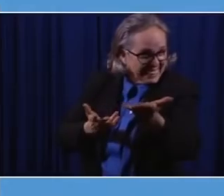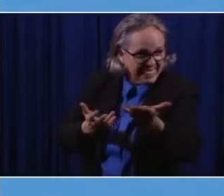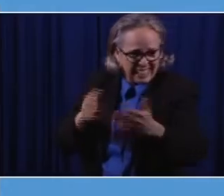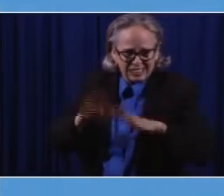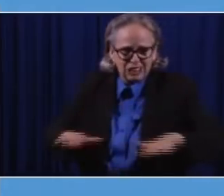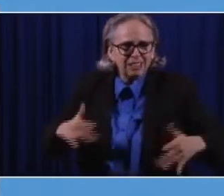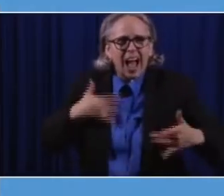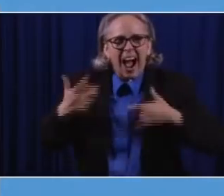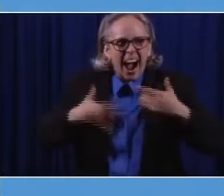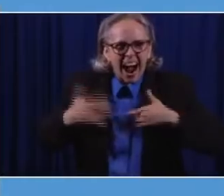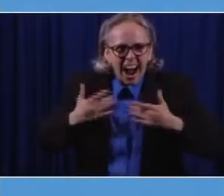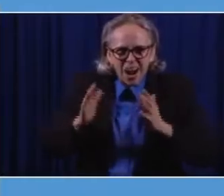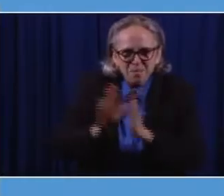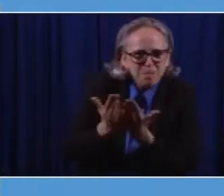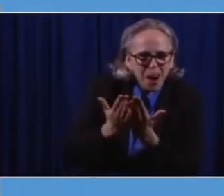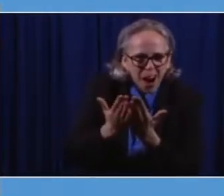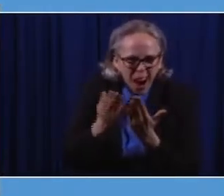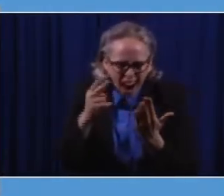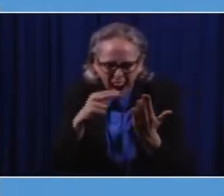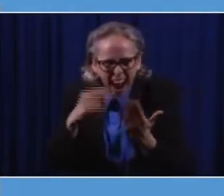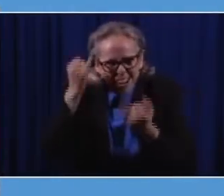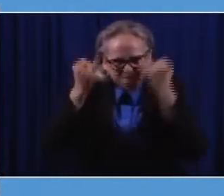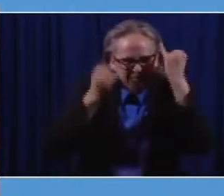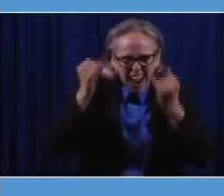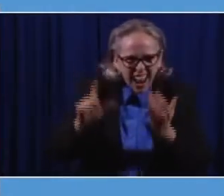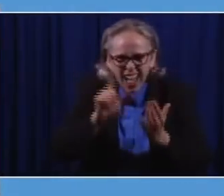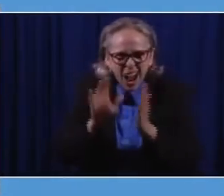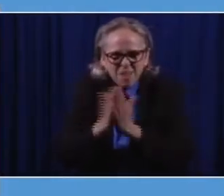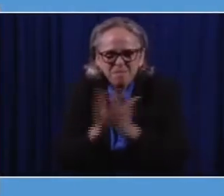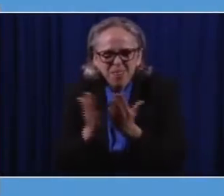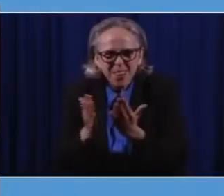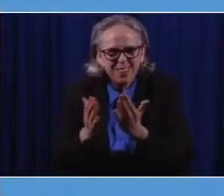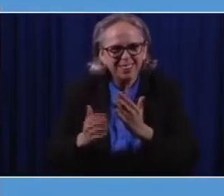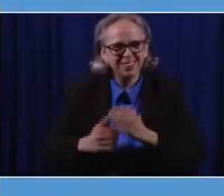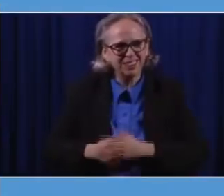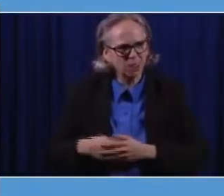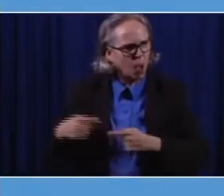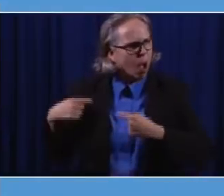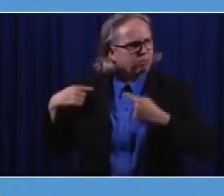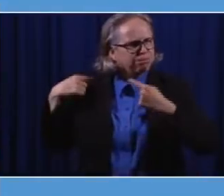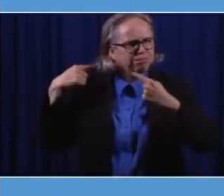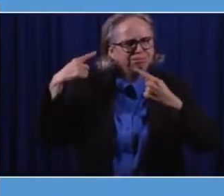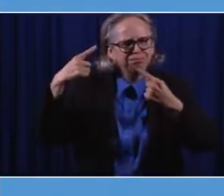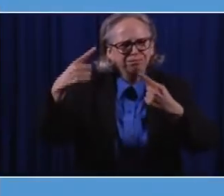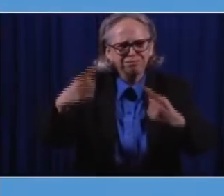books in Greene County. So over the past year, one by one, we worked